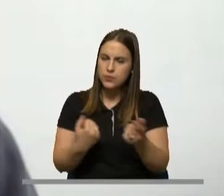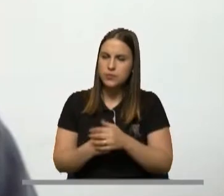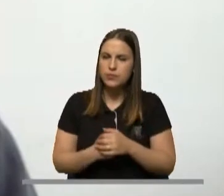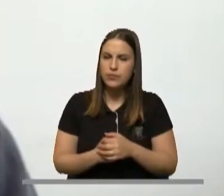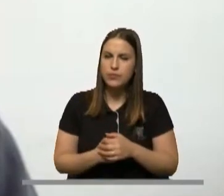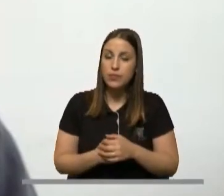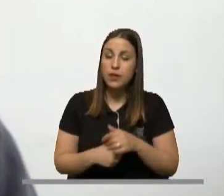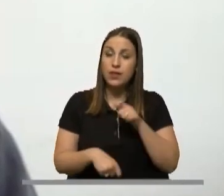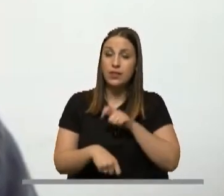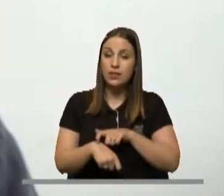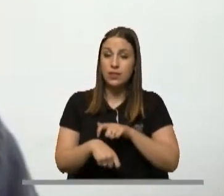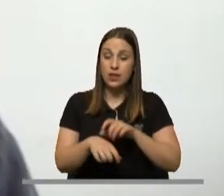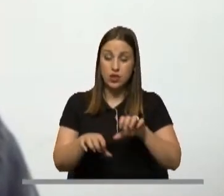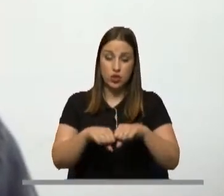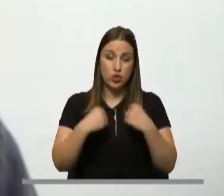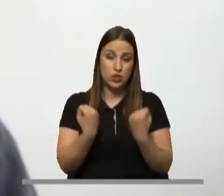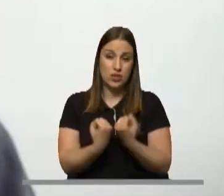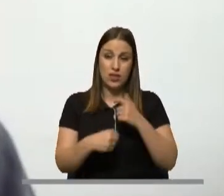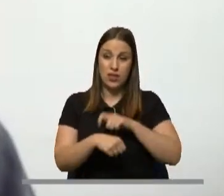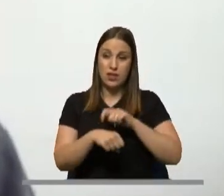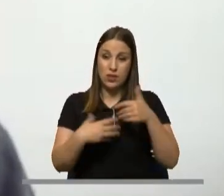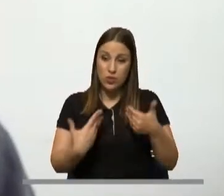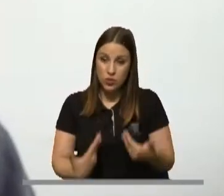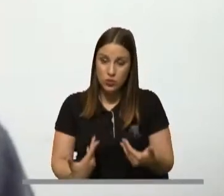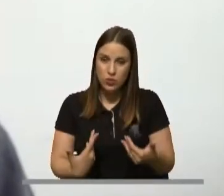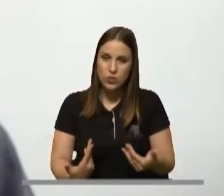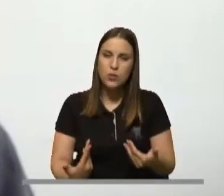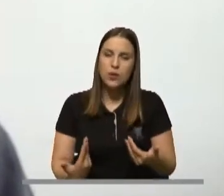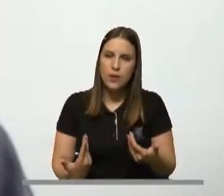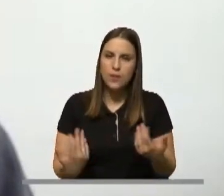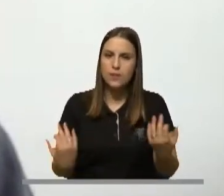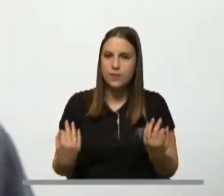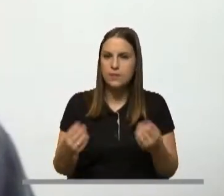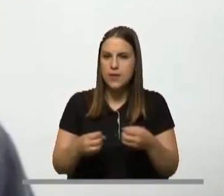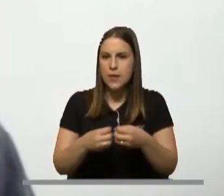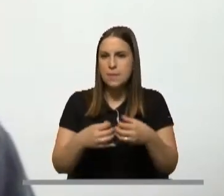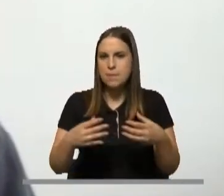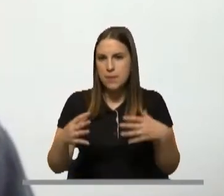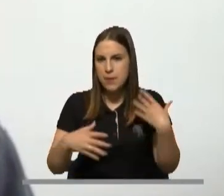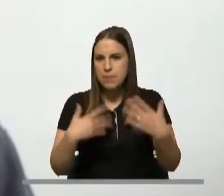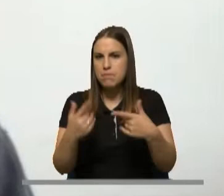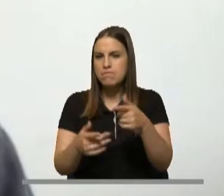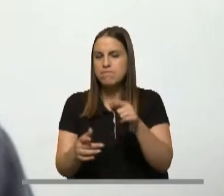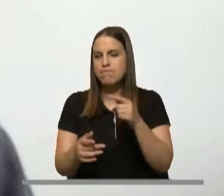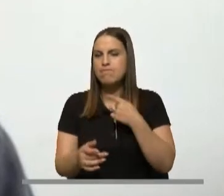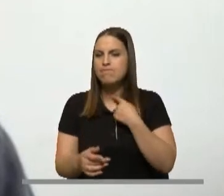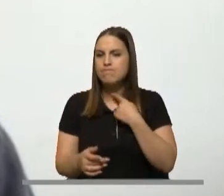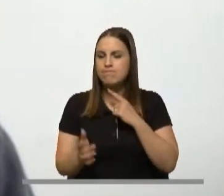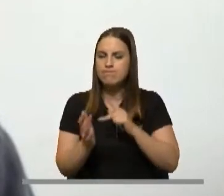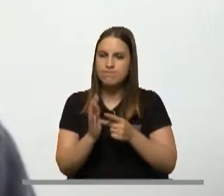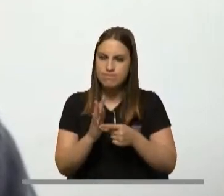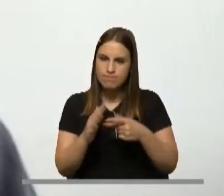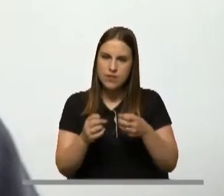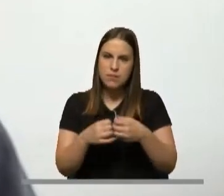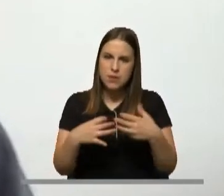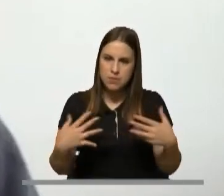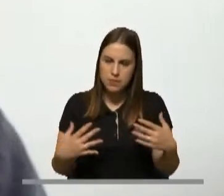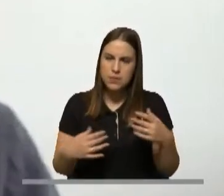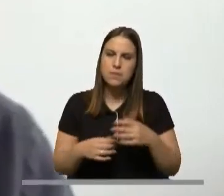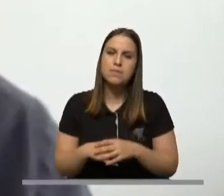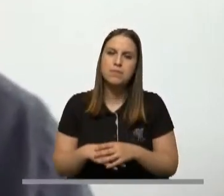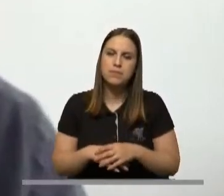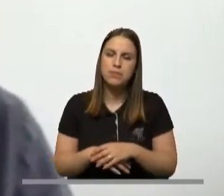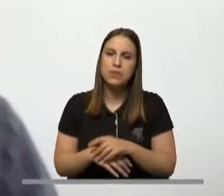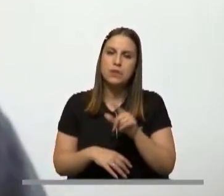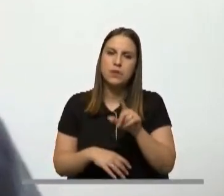Contemporary society requires a great mobilization of knowledge, more accurate analytical tools,